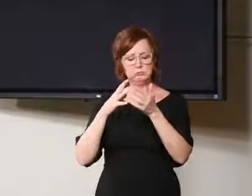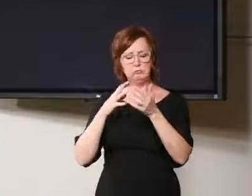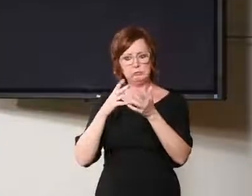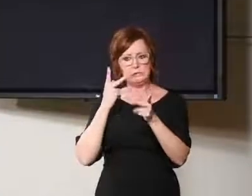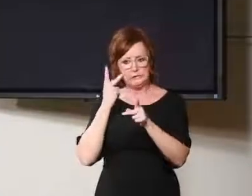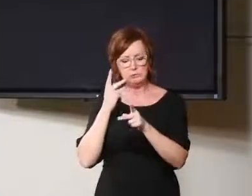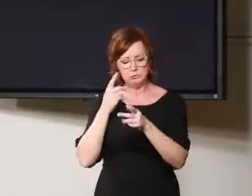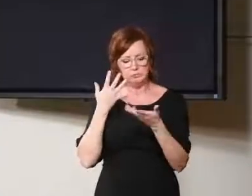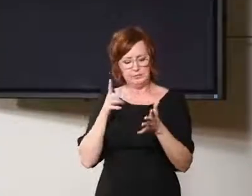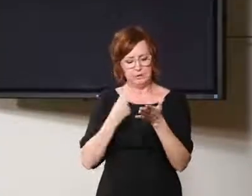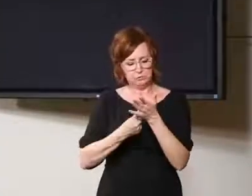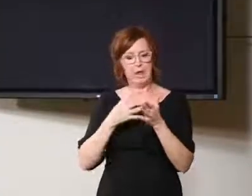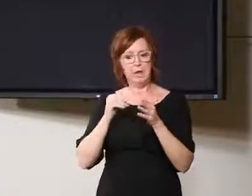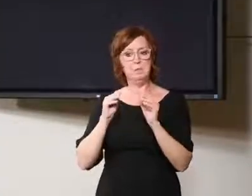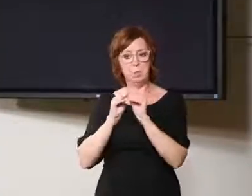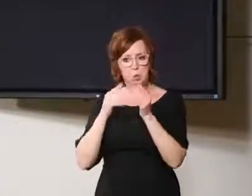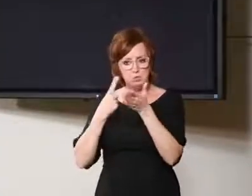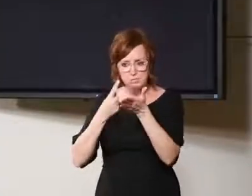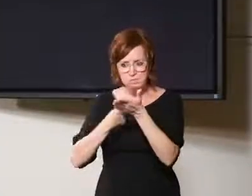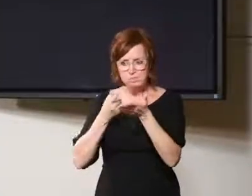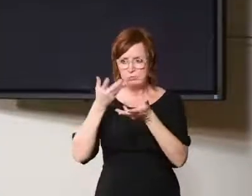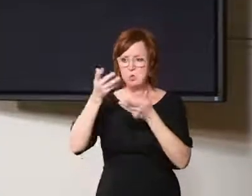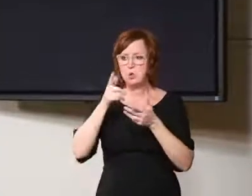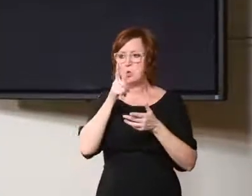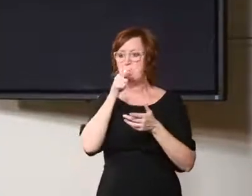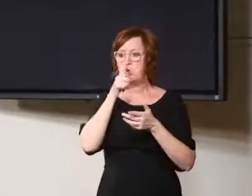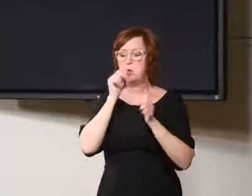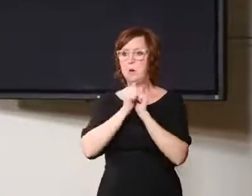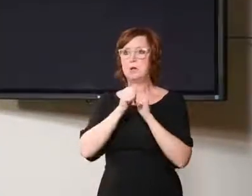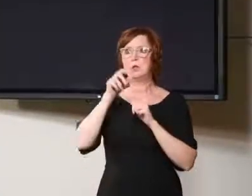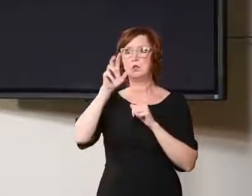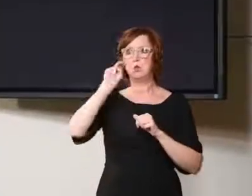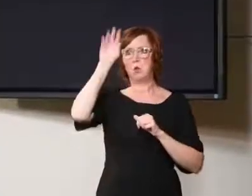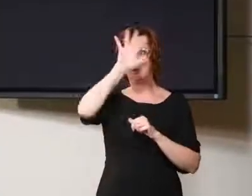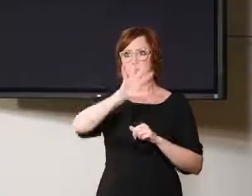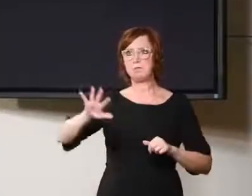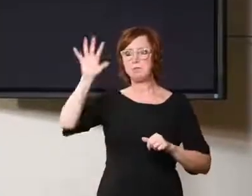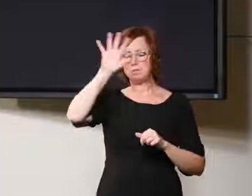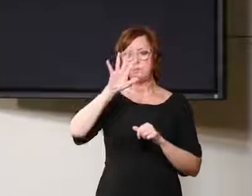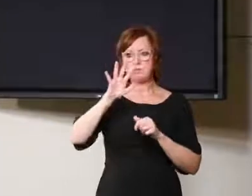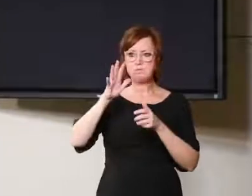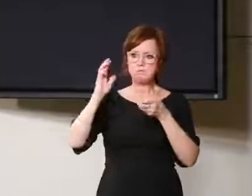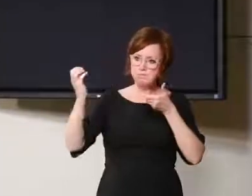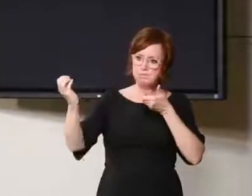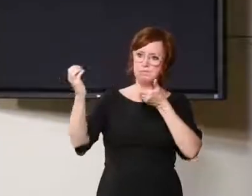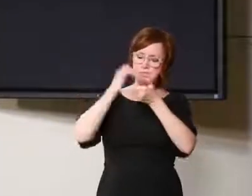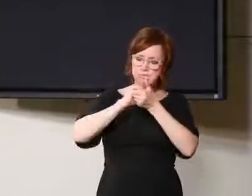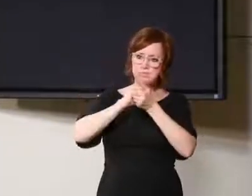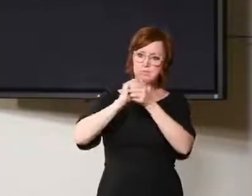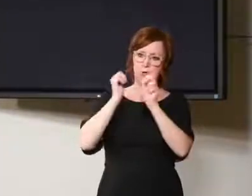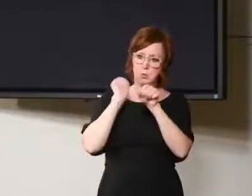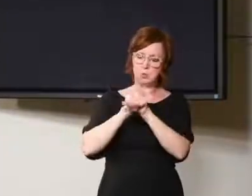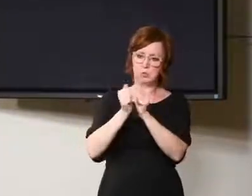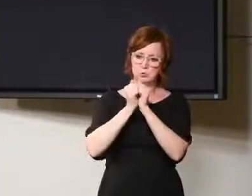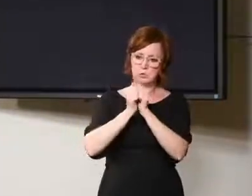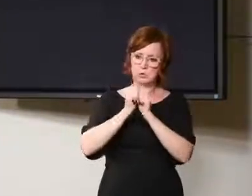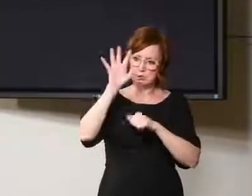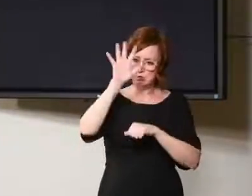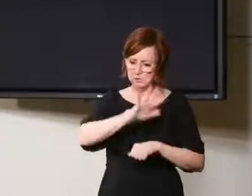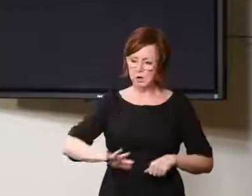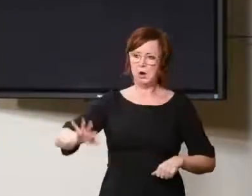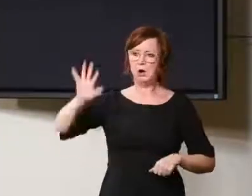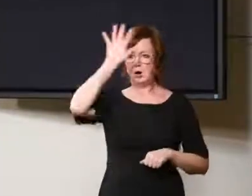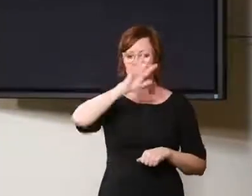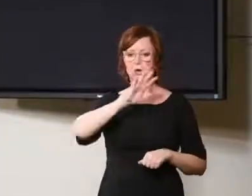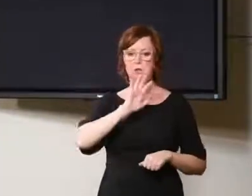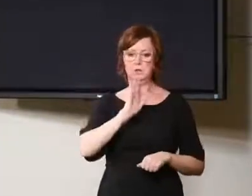that we are taking appropriate action, collaborative action with the leaders in Saskatchewan's north